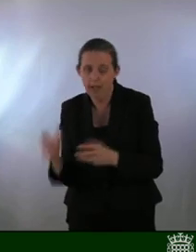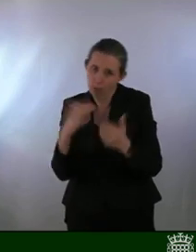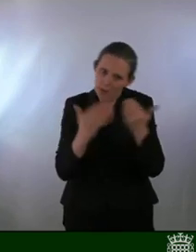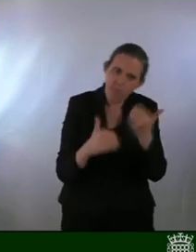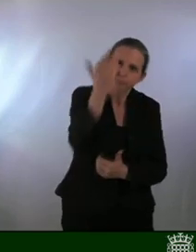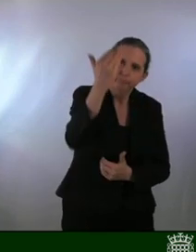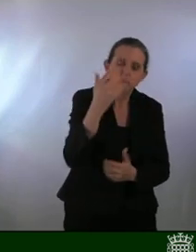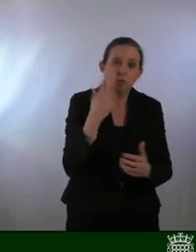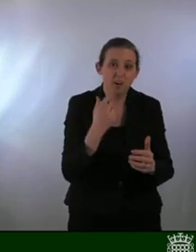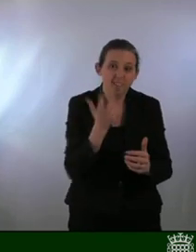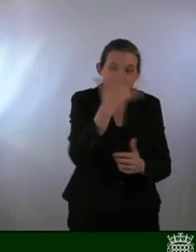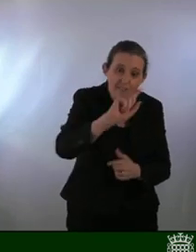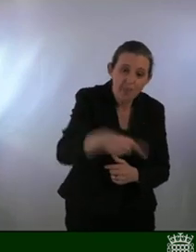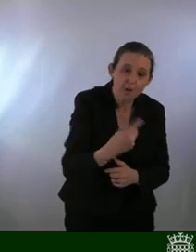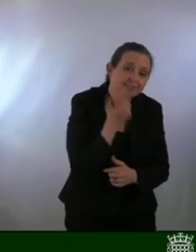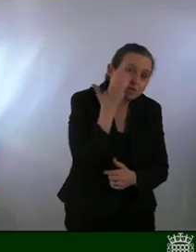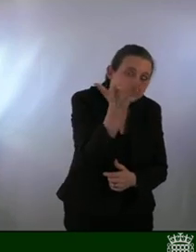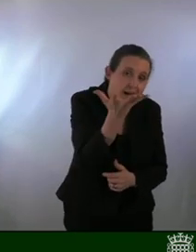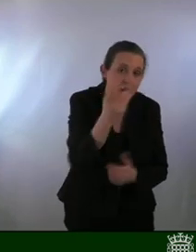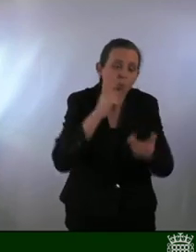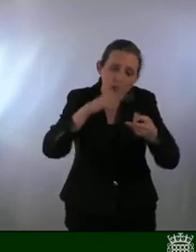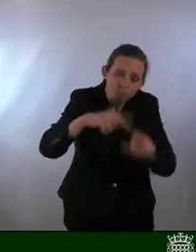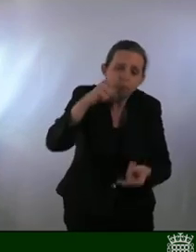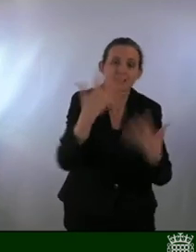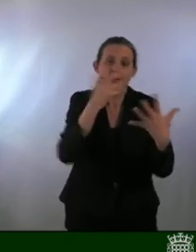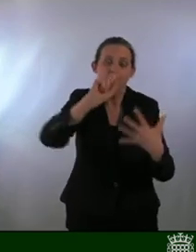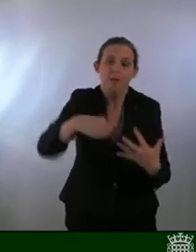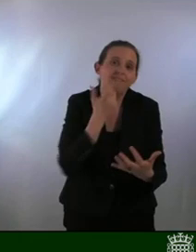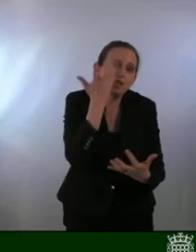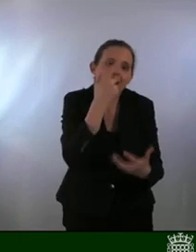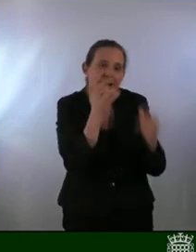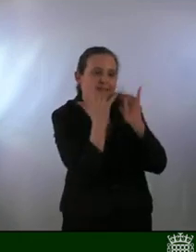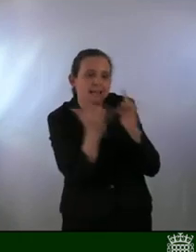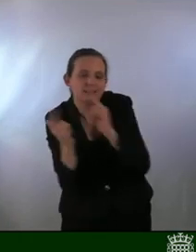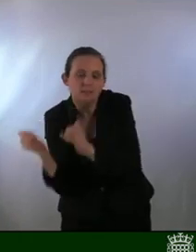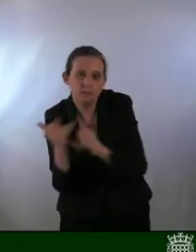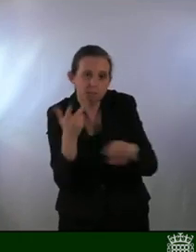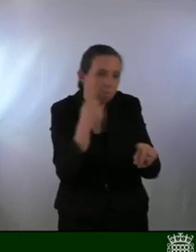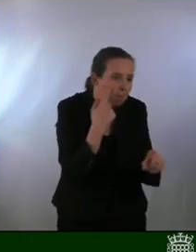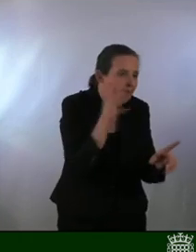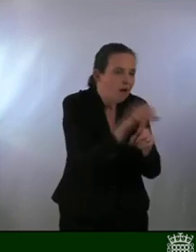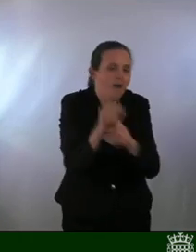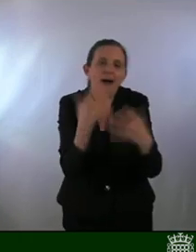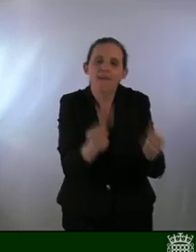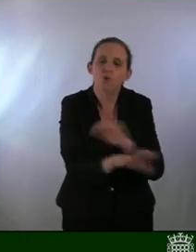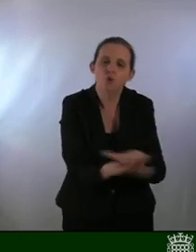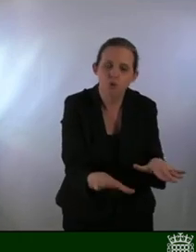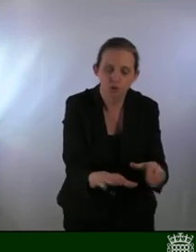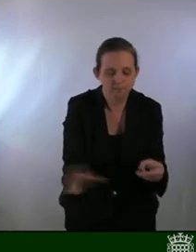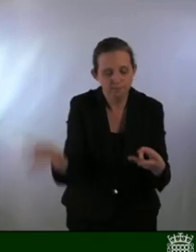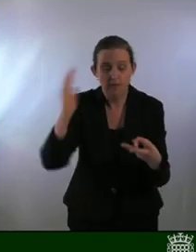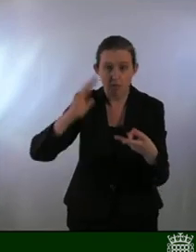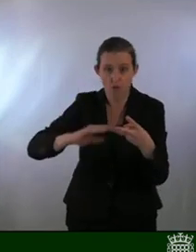day, and this is now on its way to 10,000 and then radically further. Third, we are boosting the